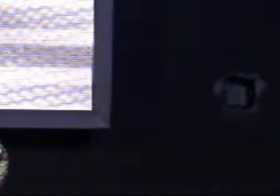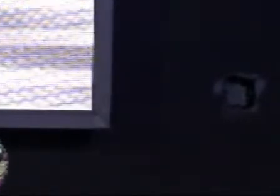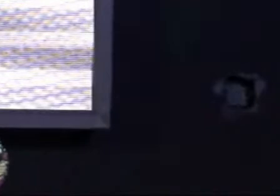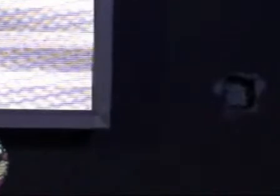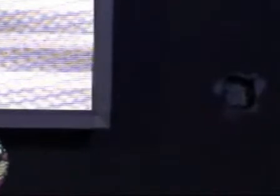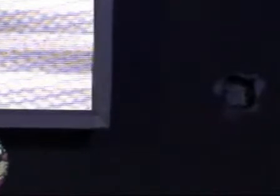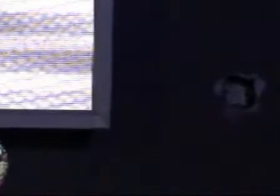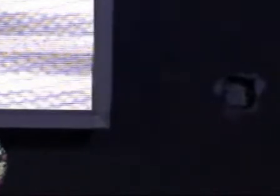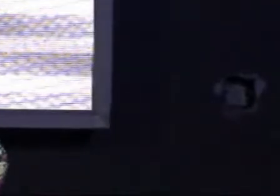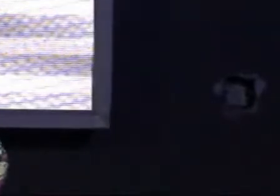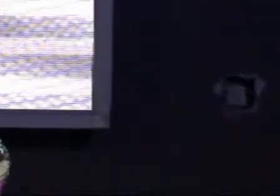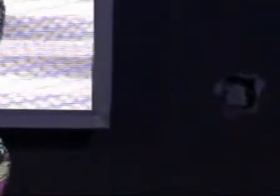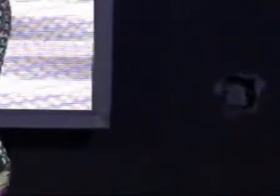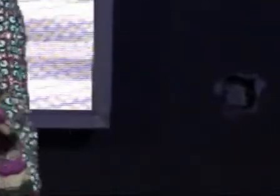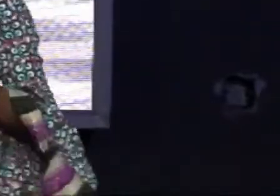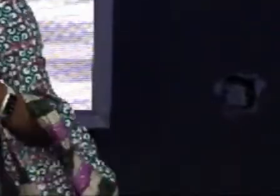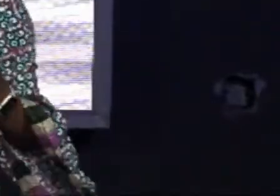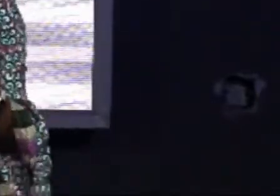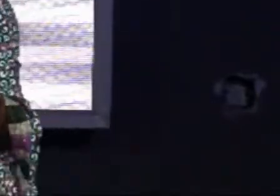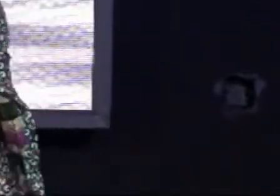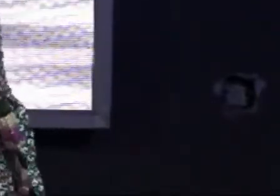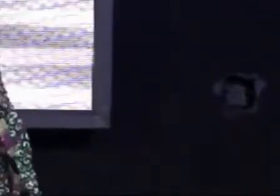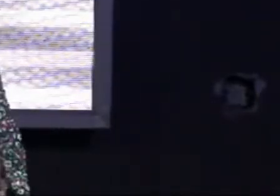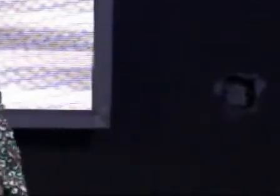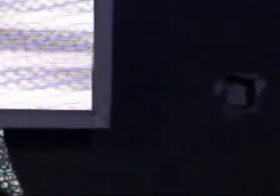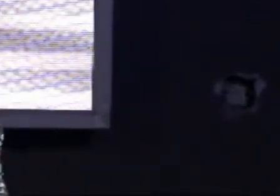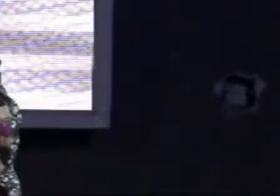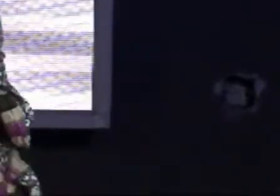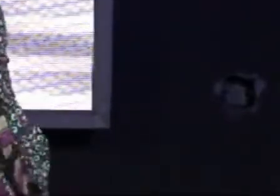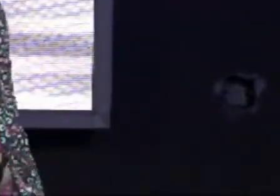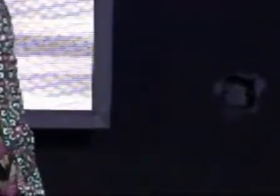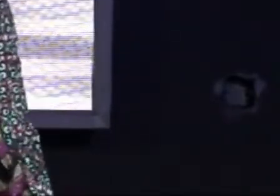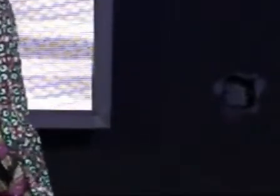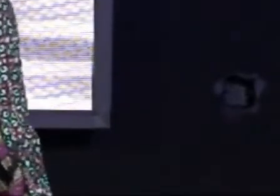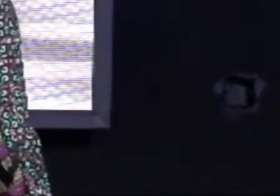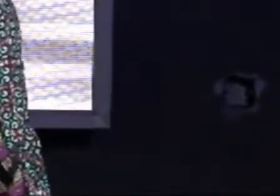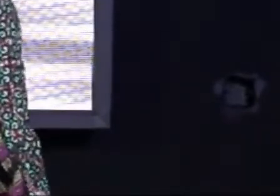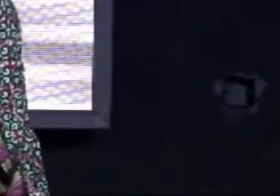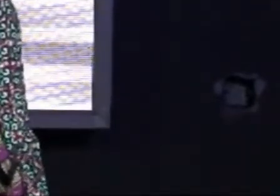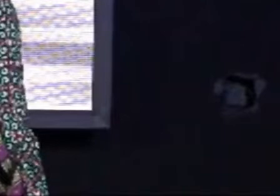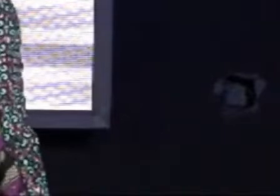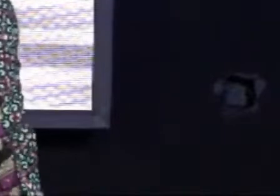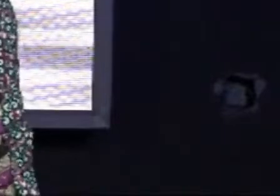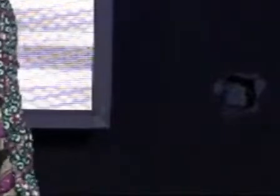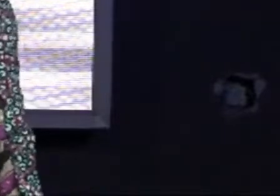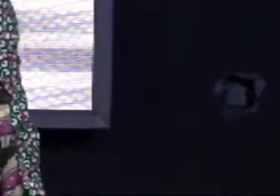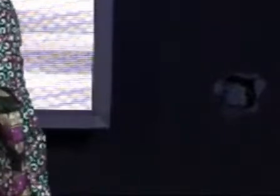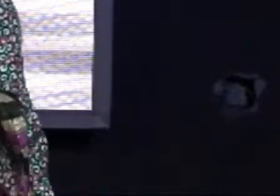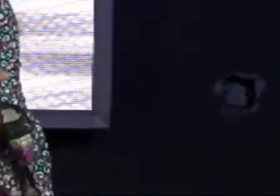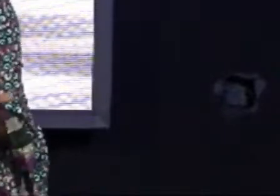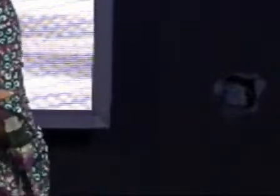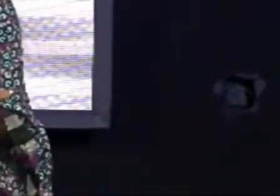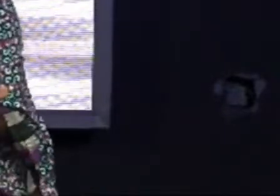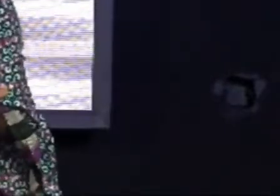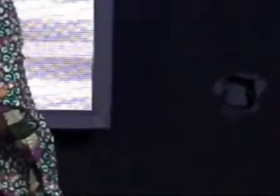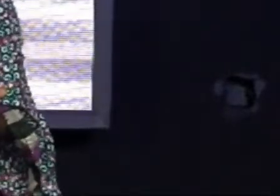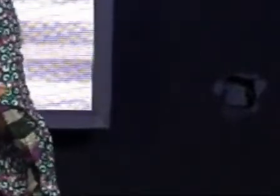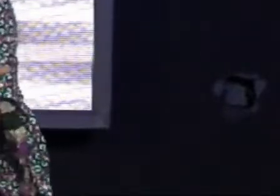university. I was studying something that I was doing a degree in art, and I was doing book